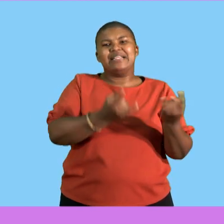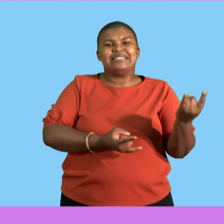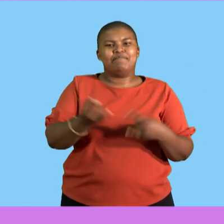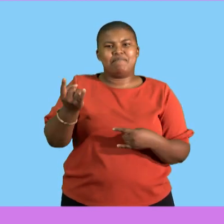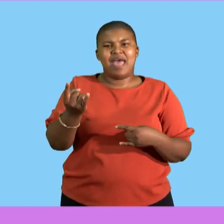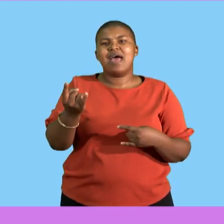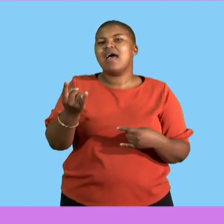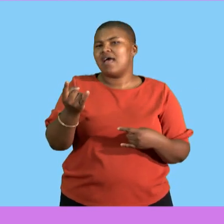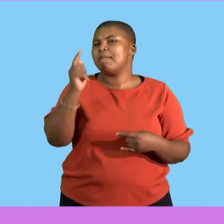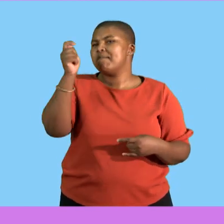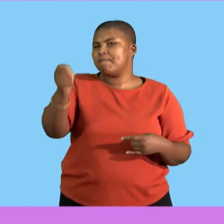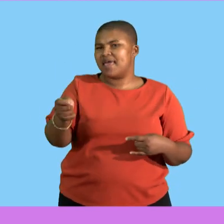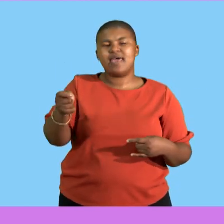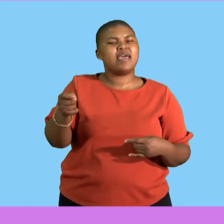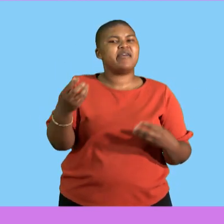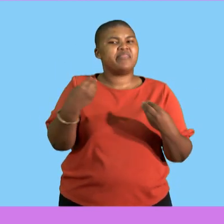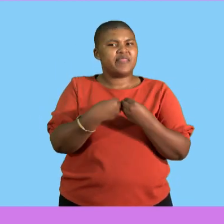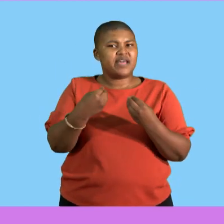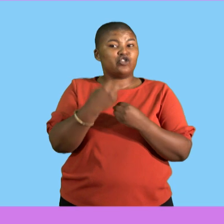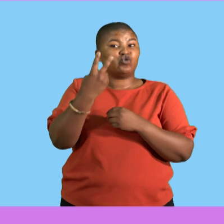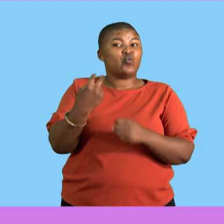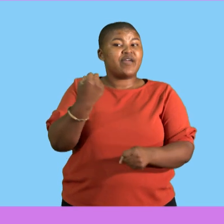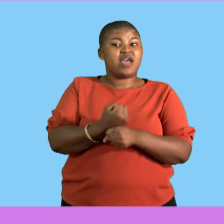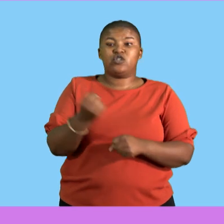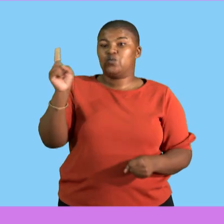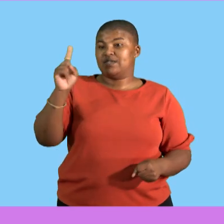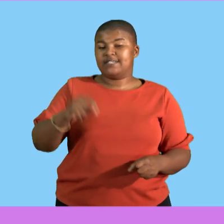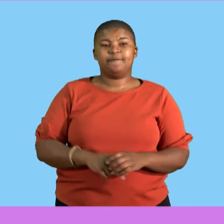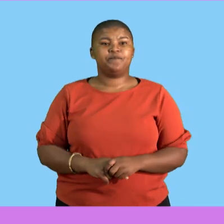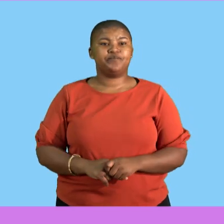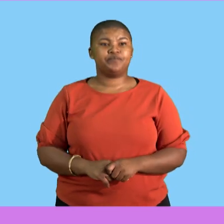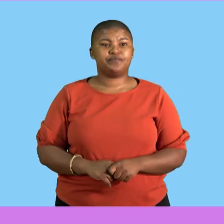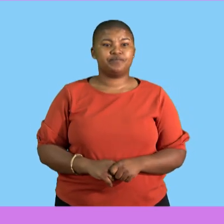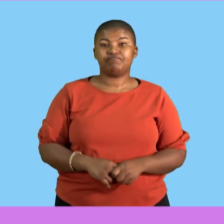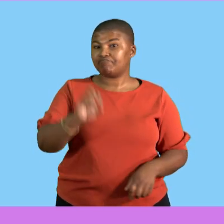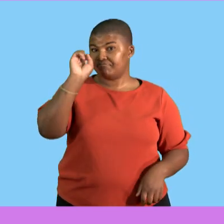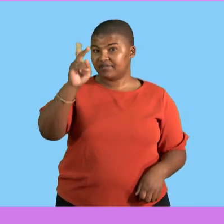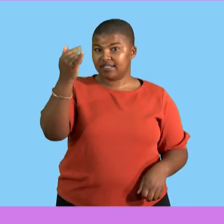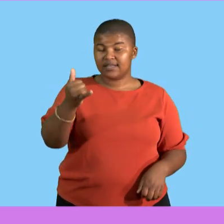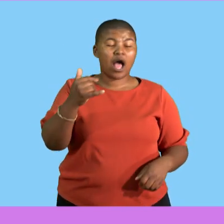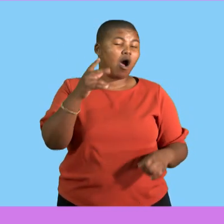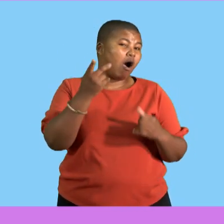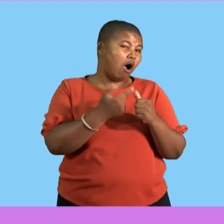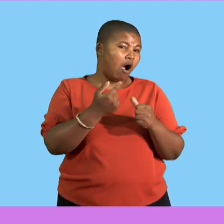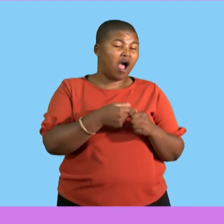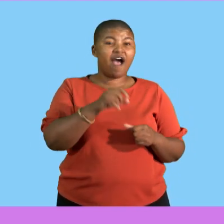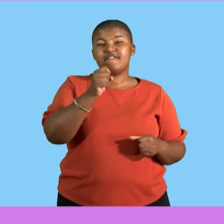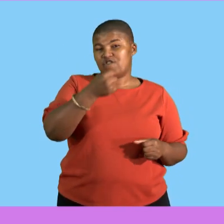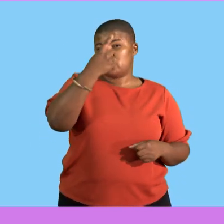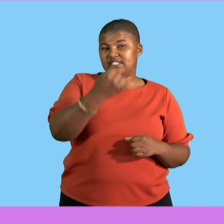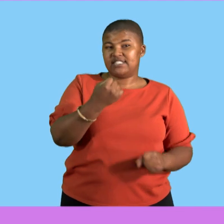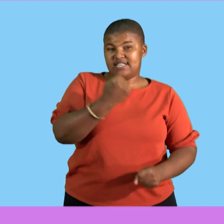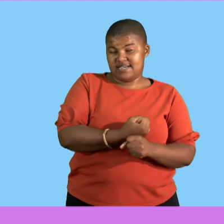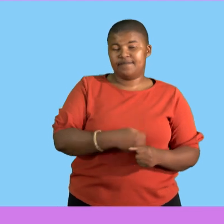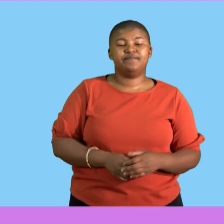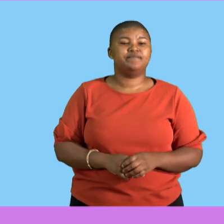4 expect to pay in 2 years' time? So let's calculate the first year. We